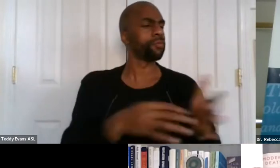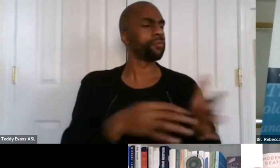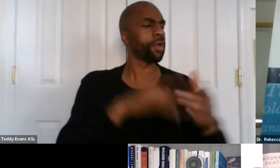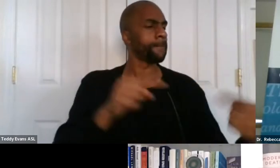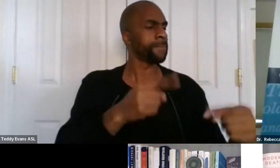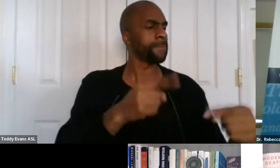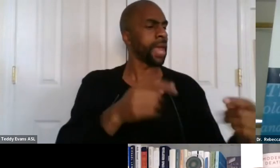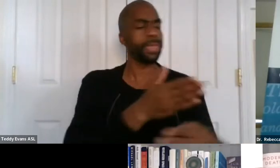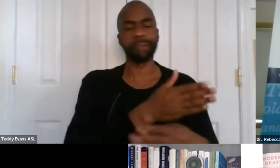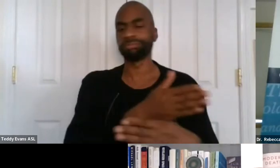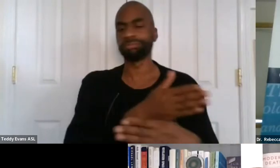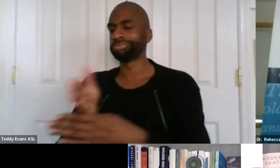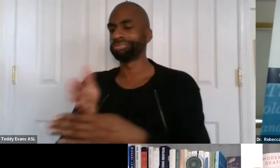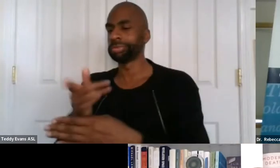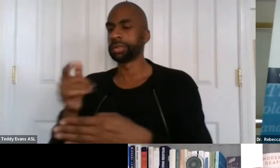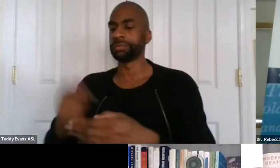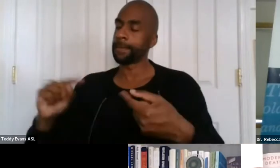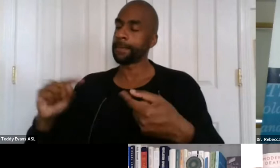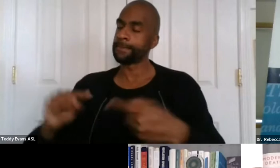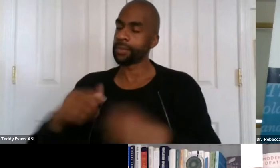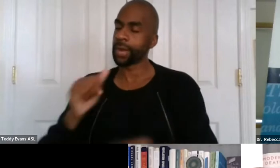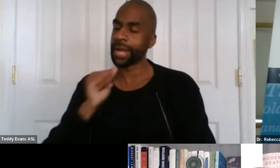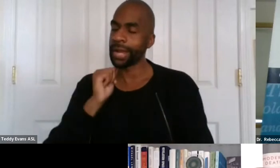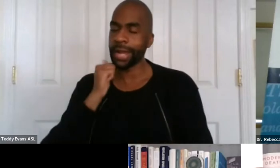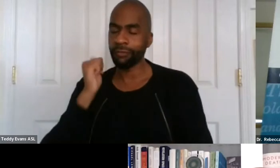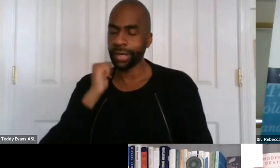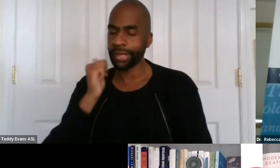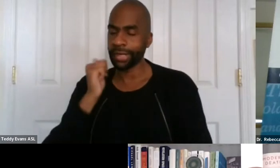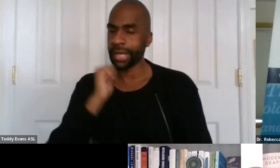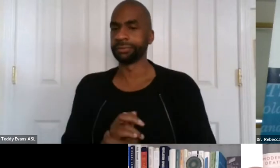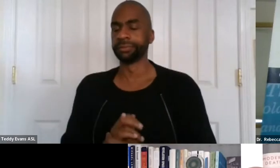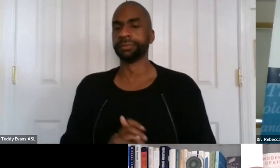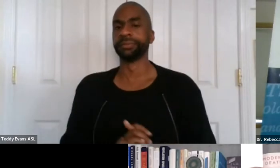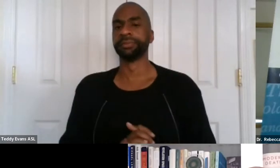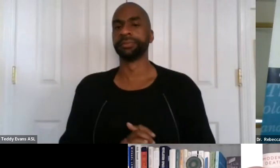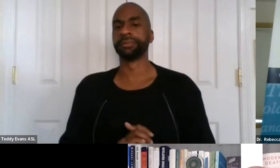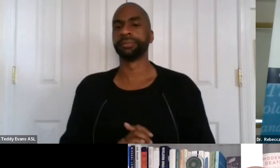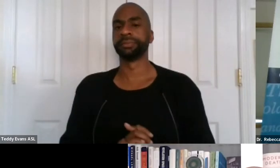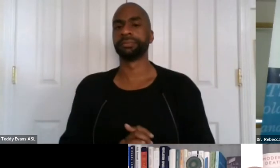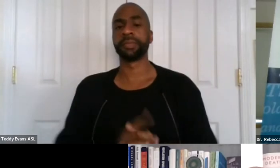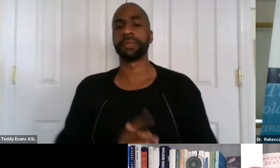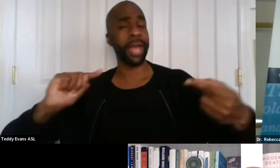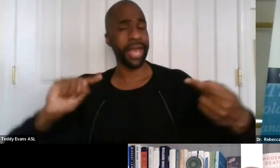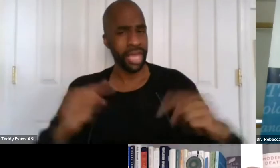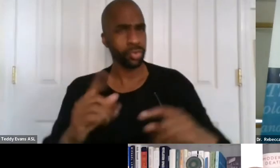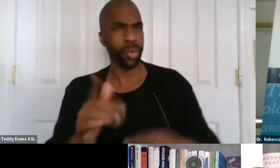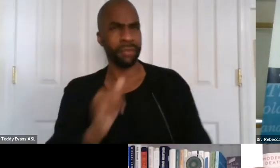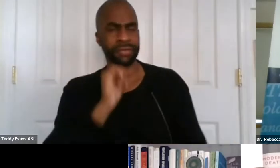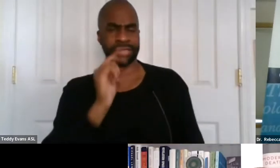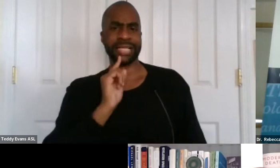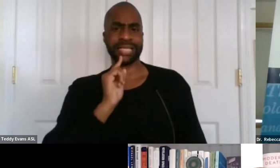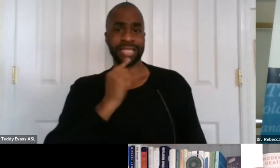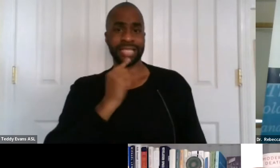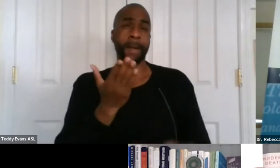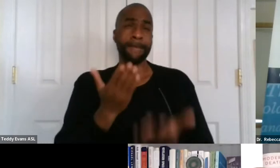injury. But actually, that's not true. Even injuries that may not be very severe to begin with might transform into chronic